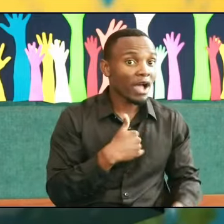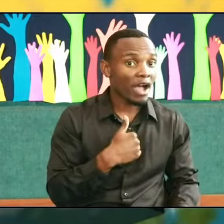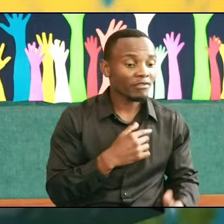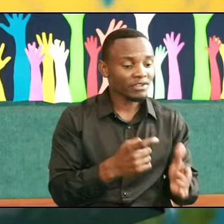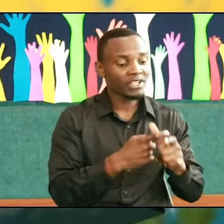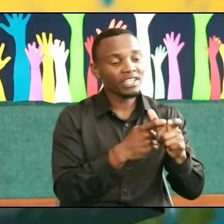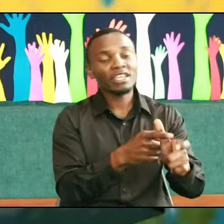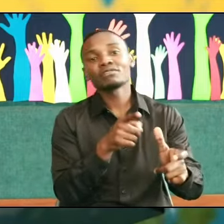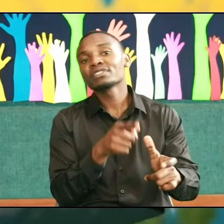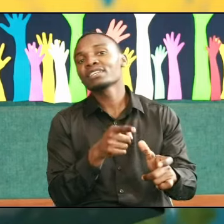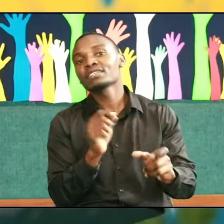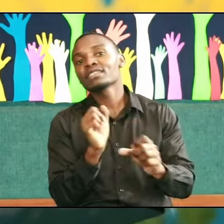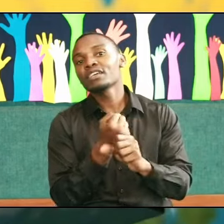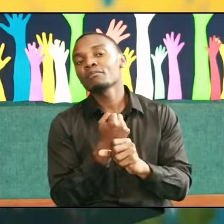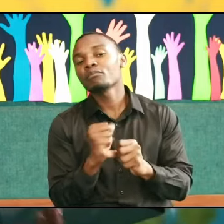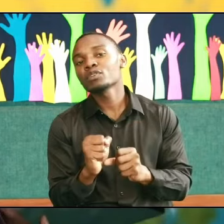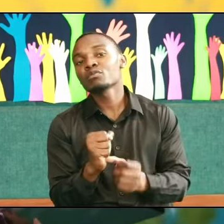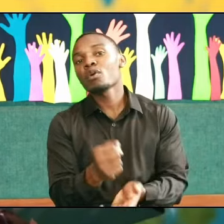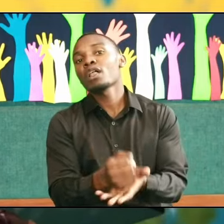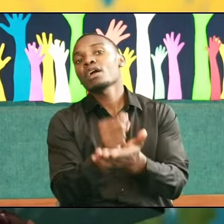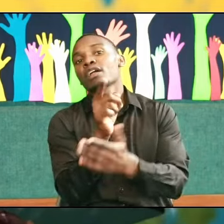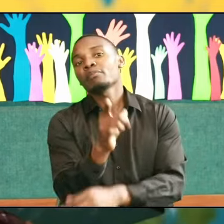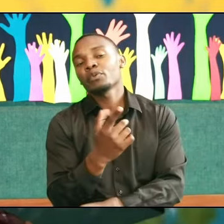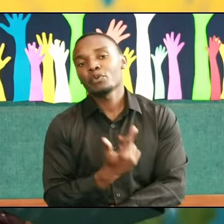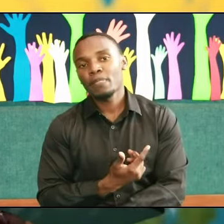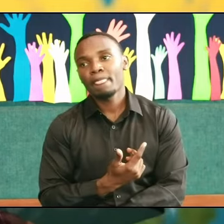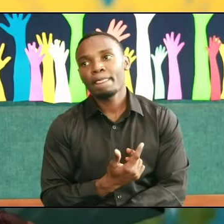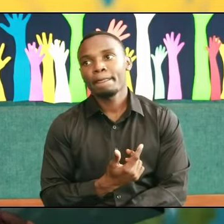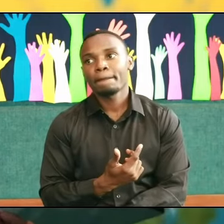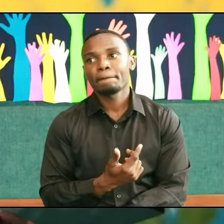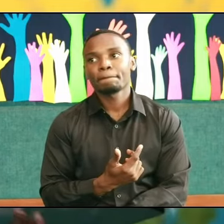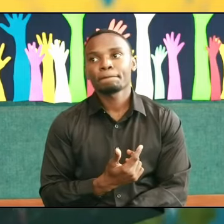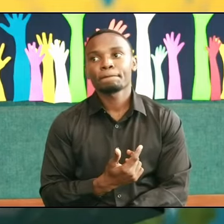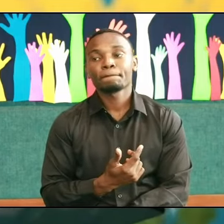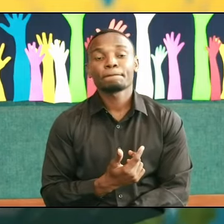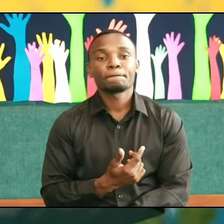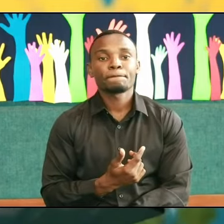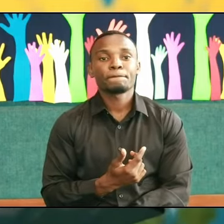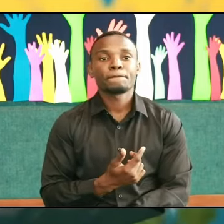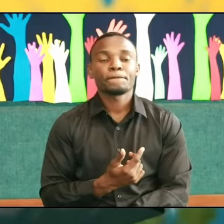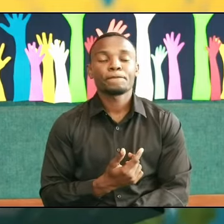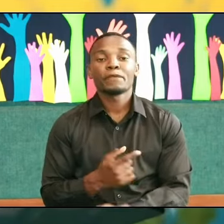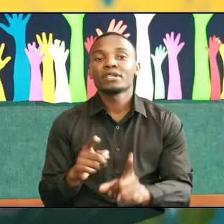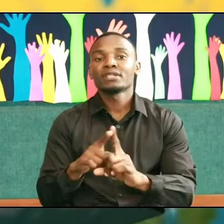be able to give you what you want. And allow me also to